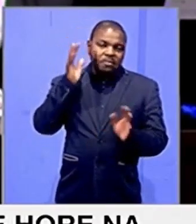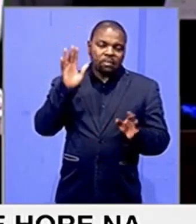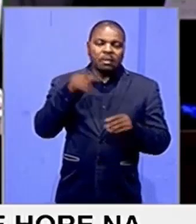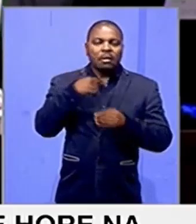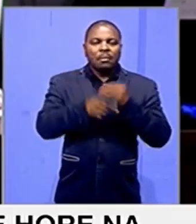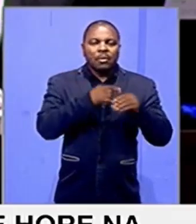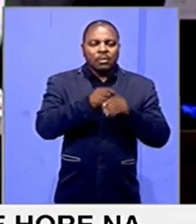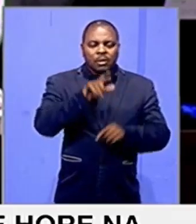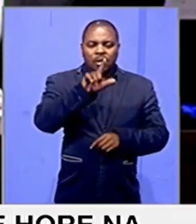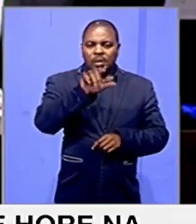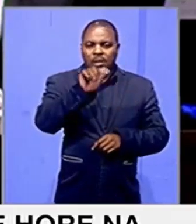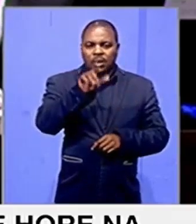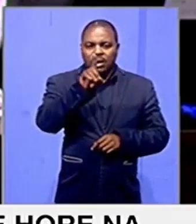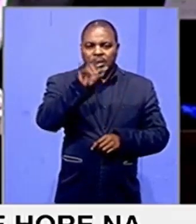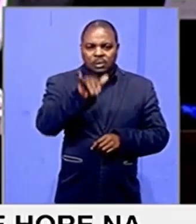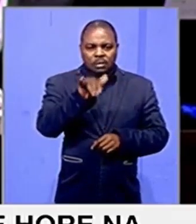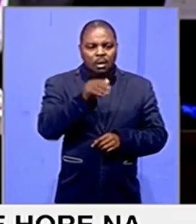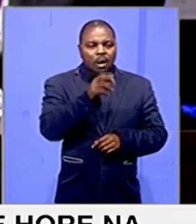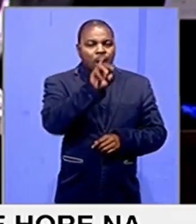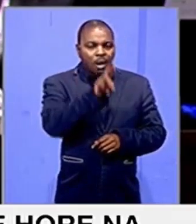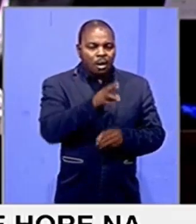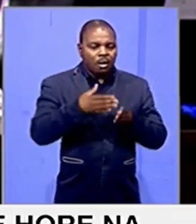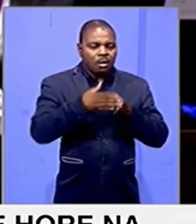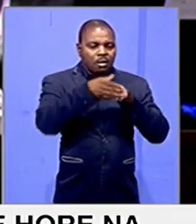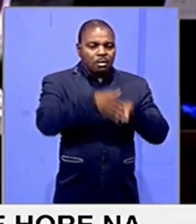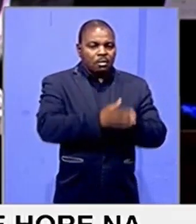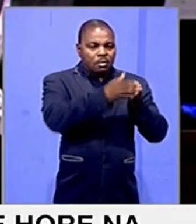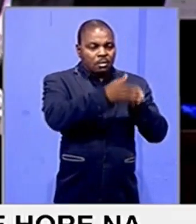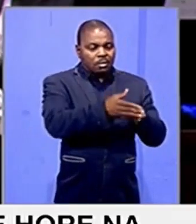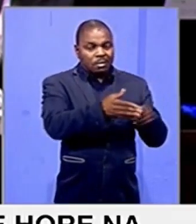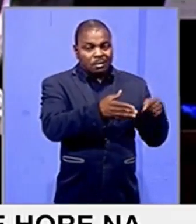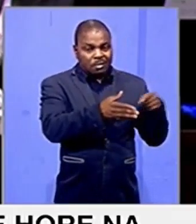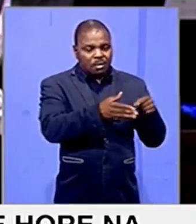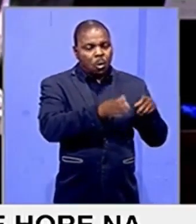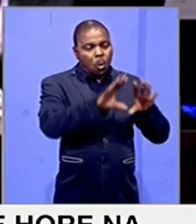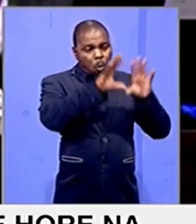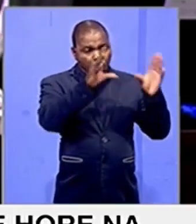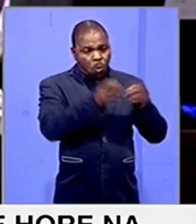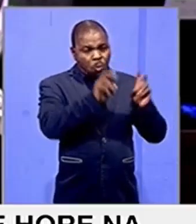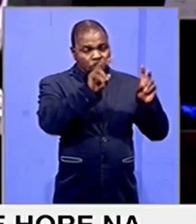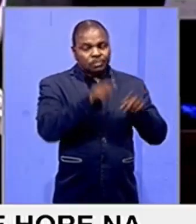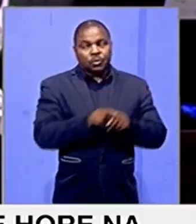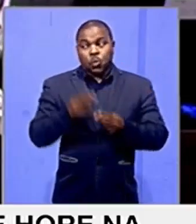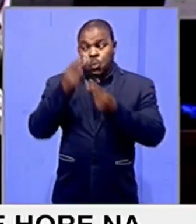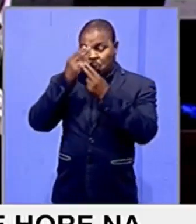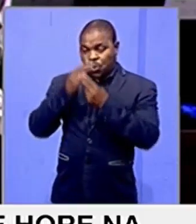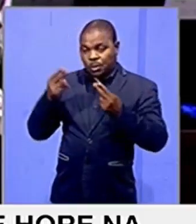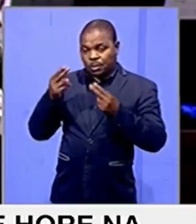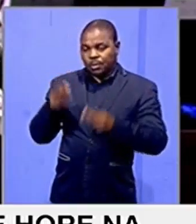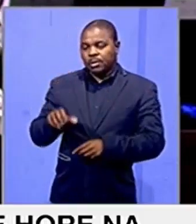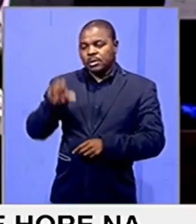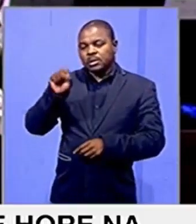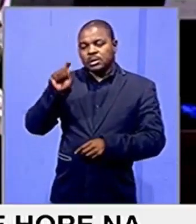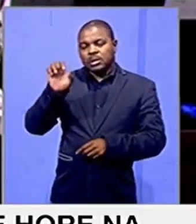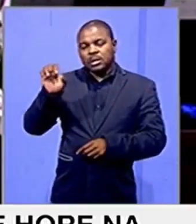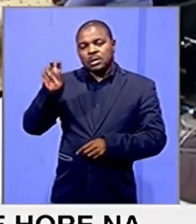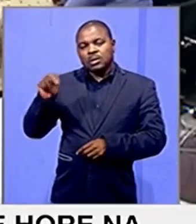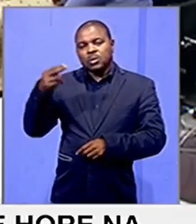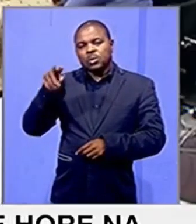Lady R, and that whole matter, Honourable Steenhuisen, is being looked